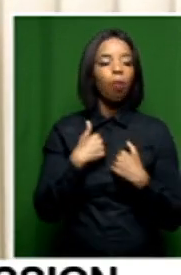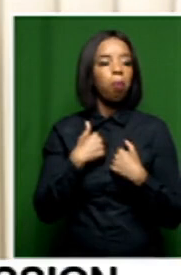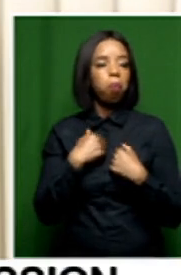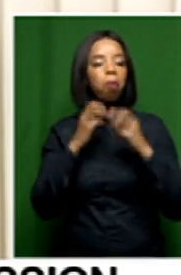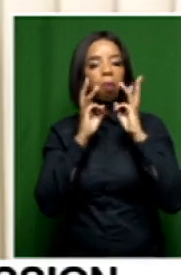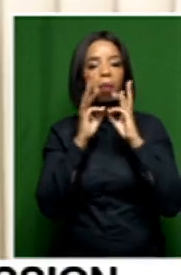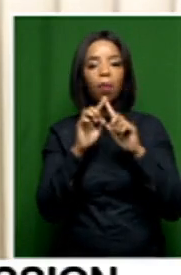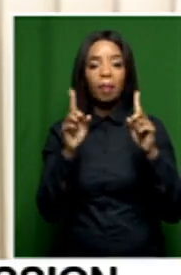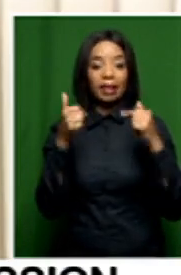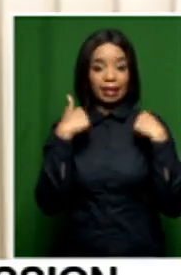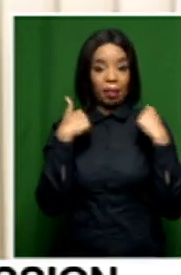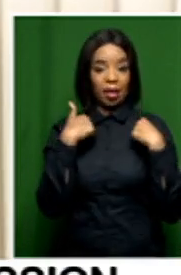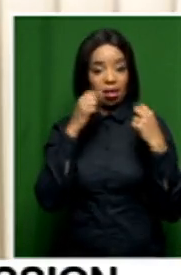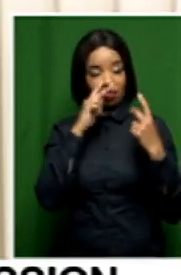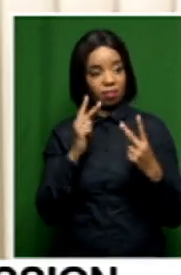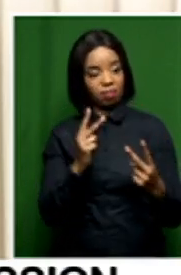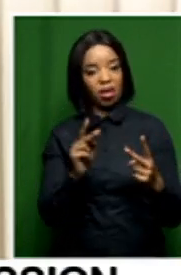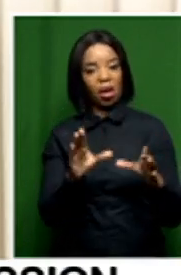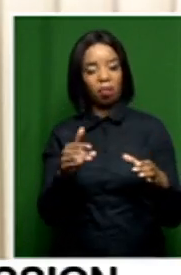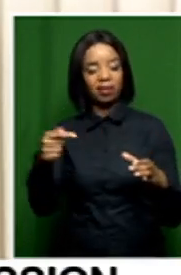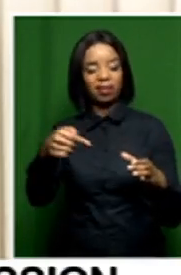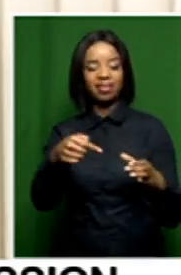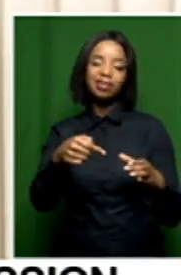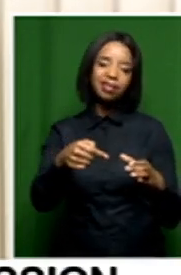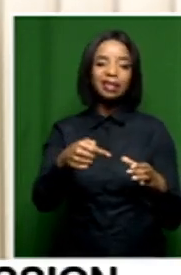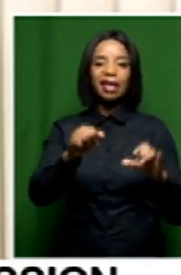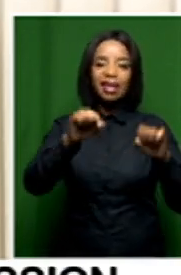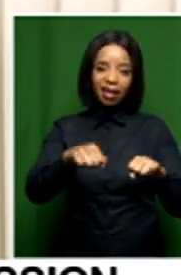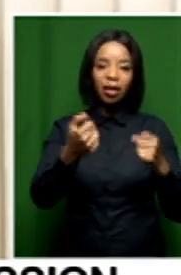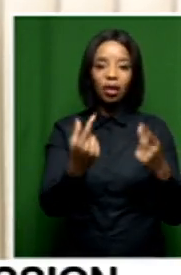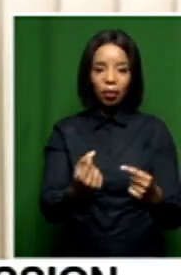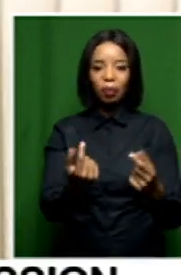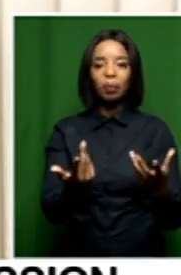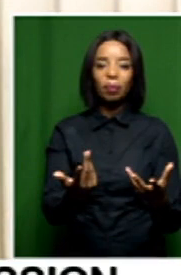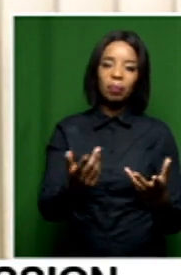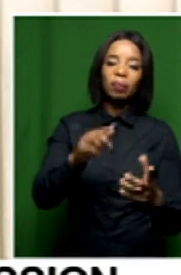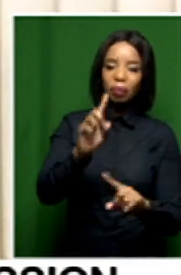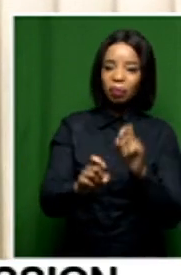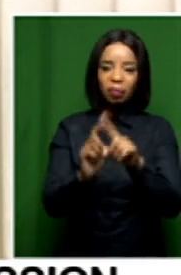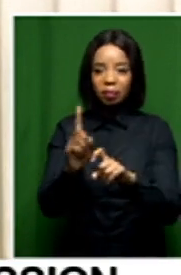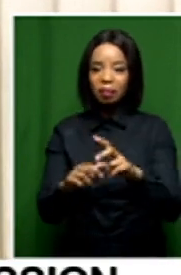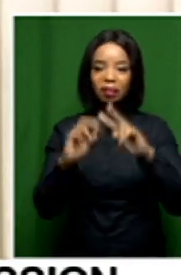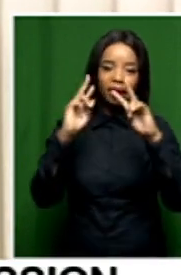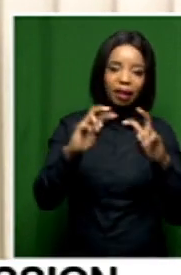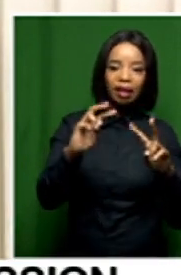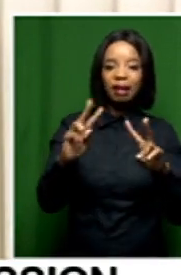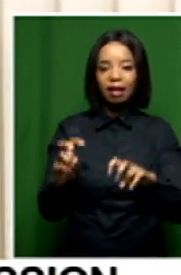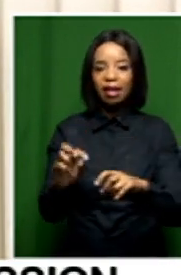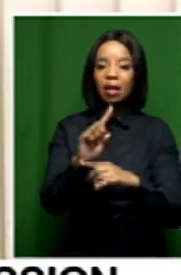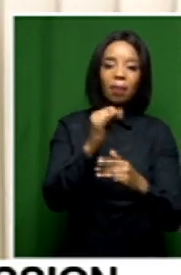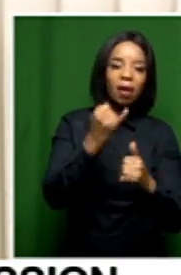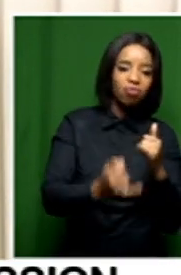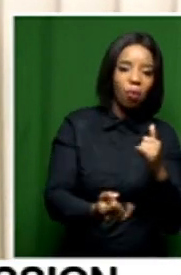to prove the point that, yes, we do the investigations. Yes, we do all the groundwork in terms of identifying of what is wrong. But we do